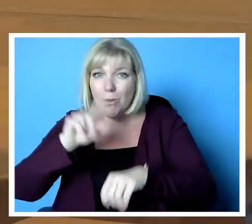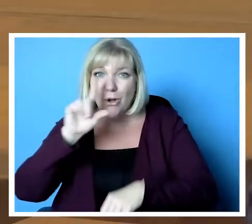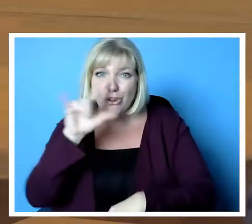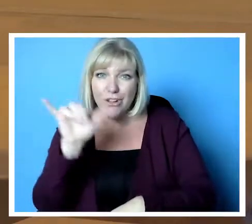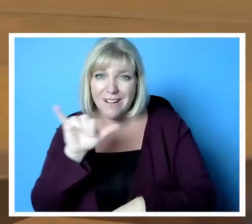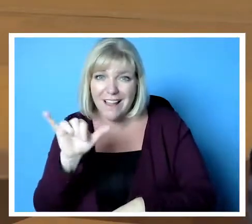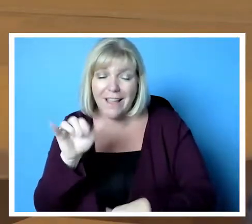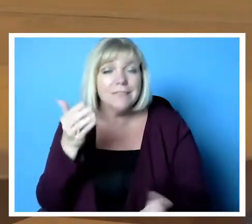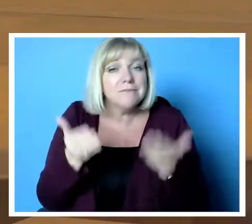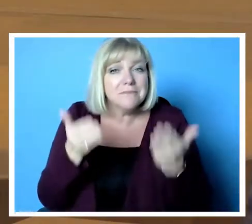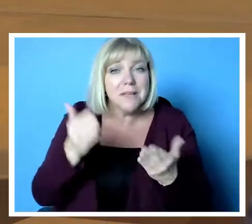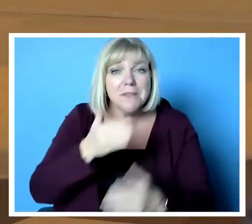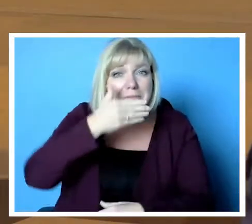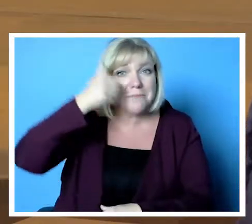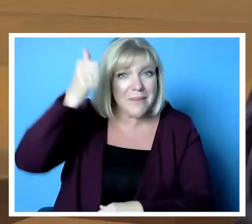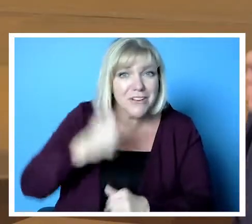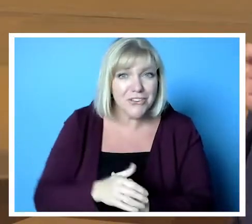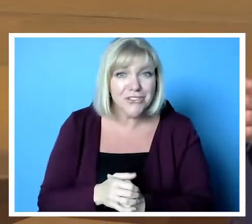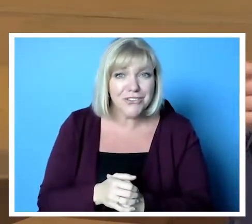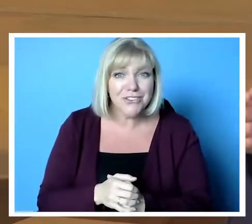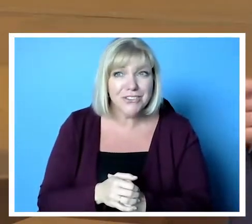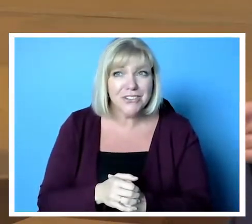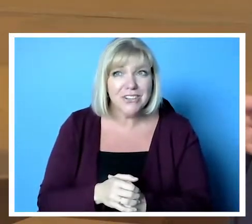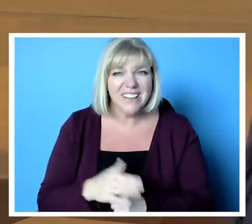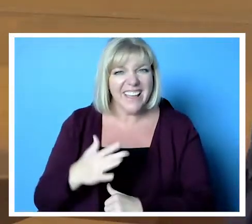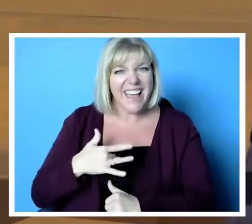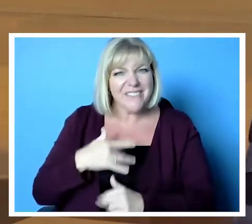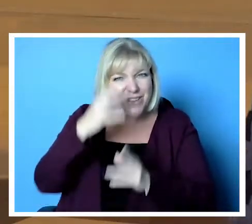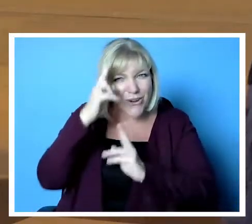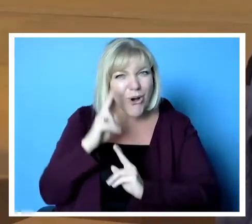been such an honor to create that better